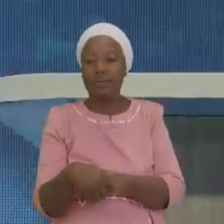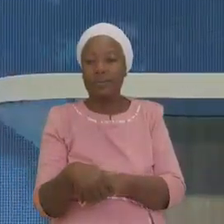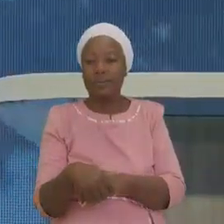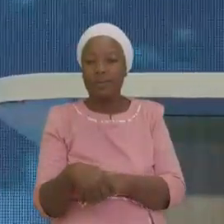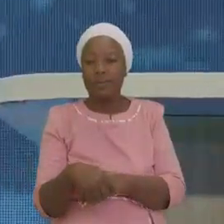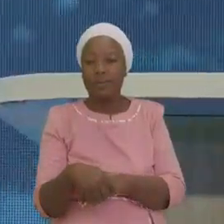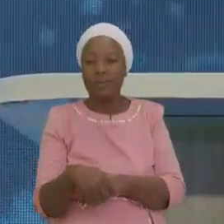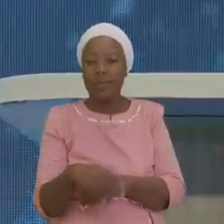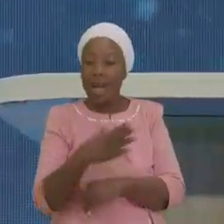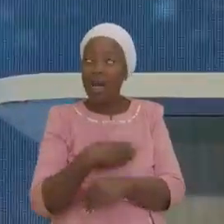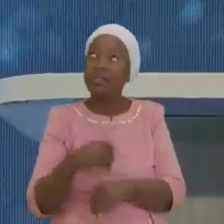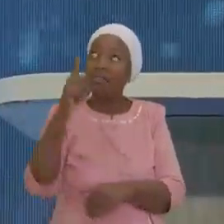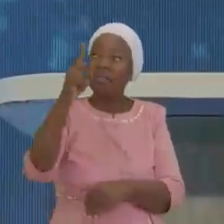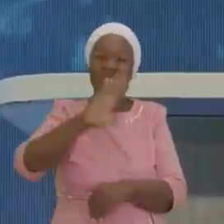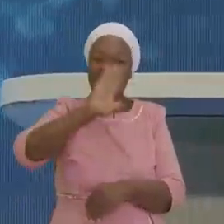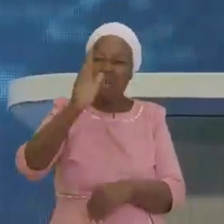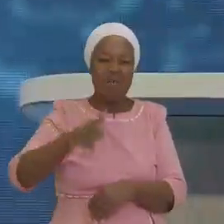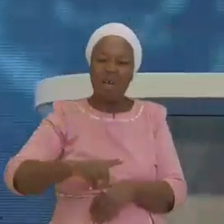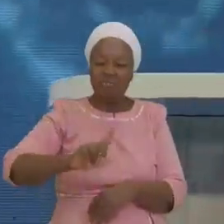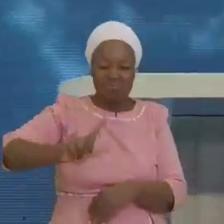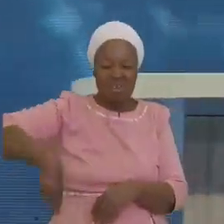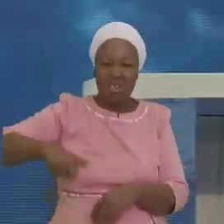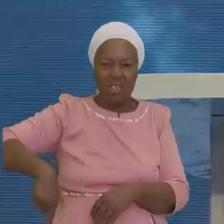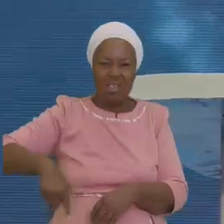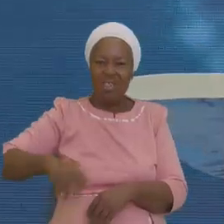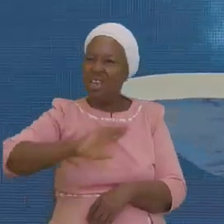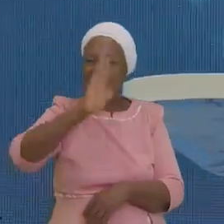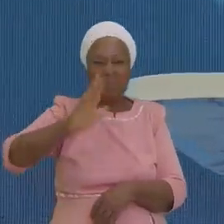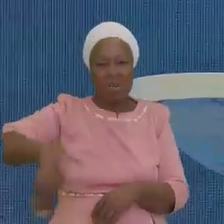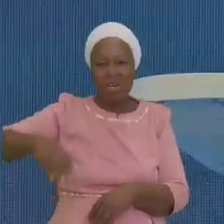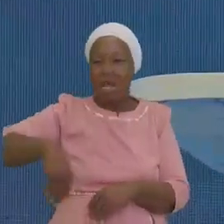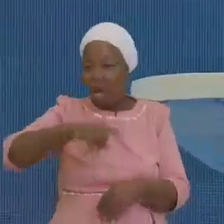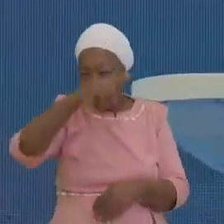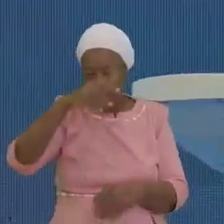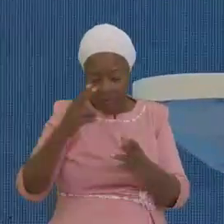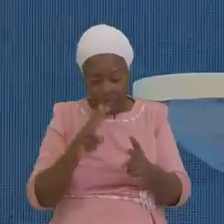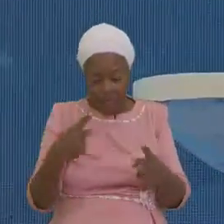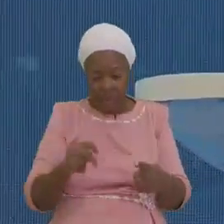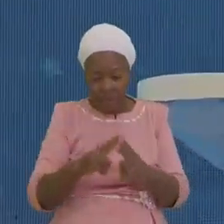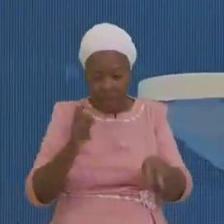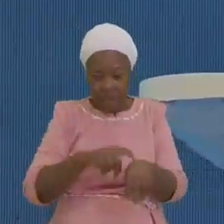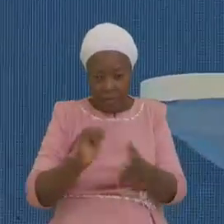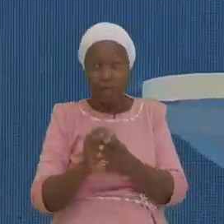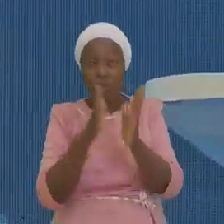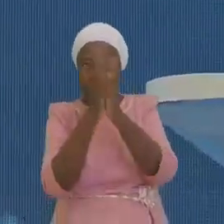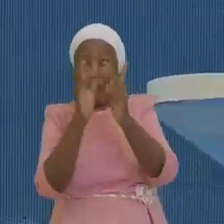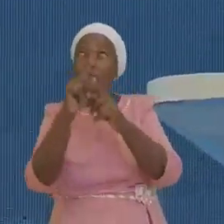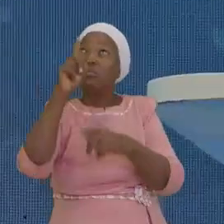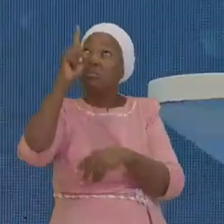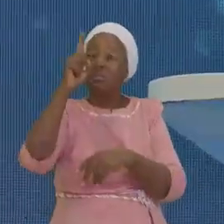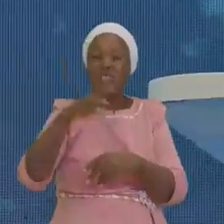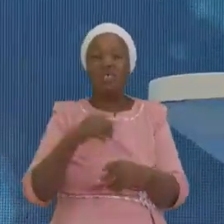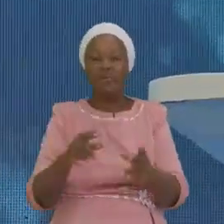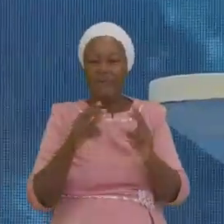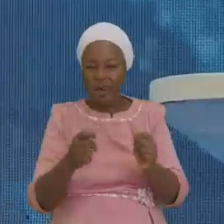And it's never late. The moment you call, that moment he answers you.